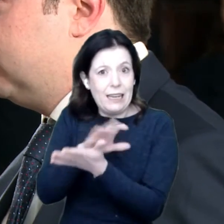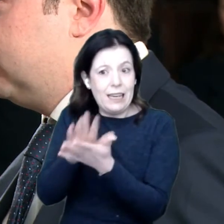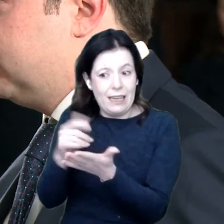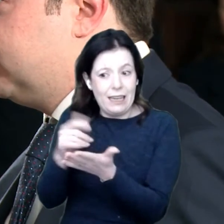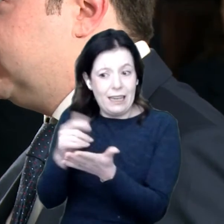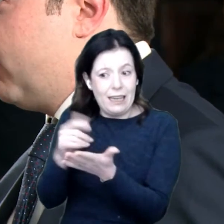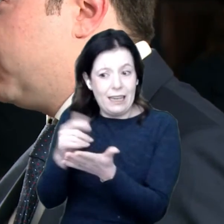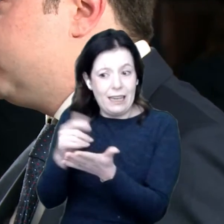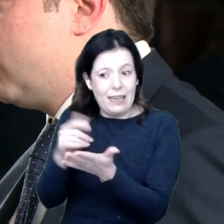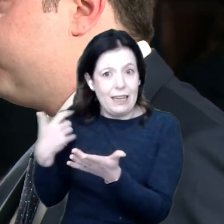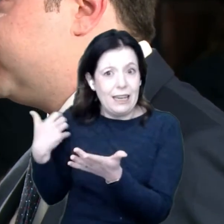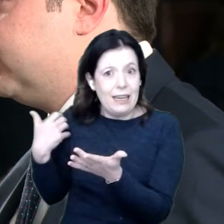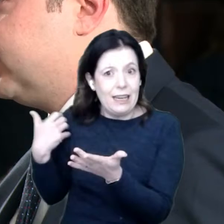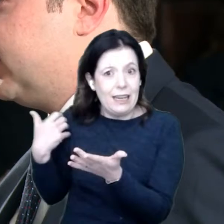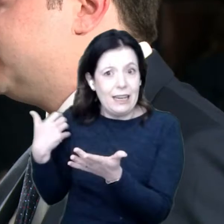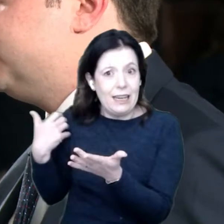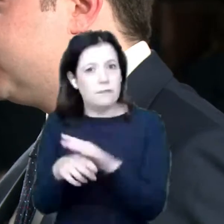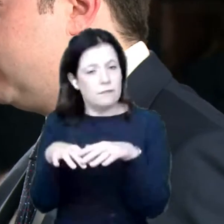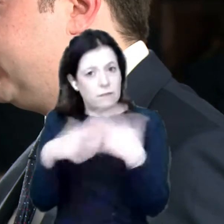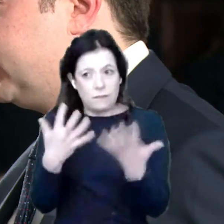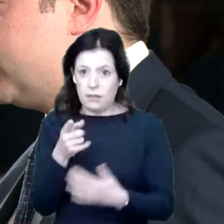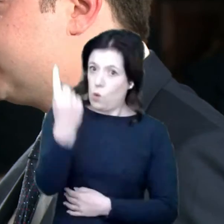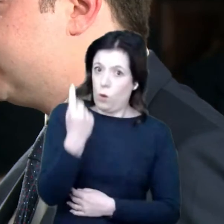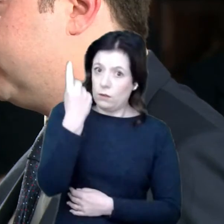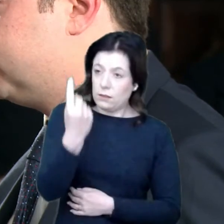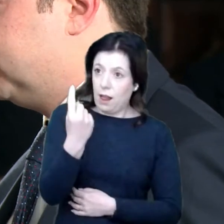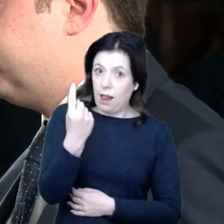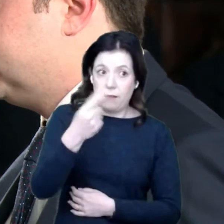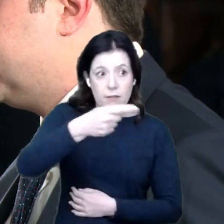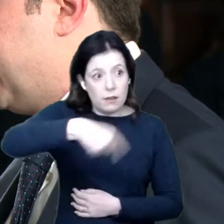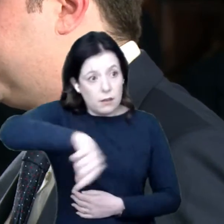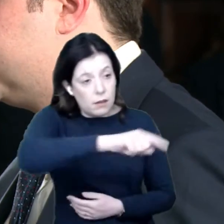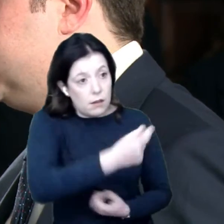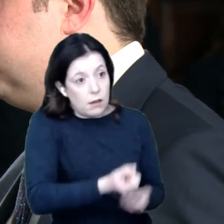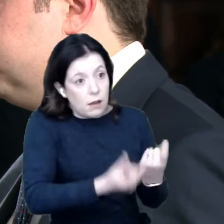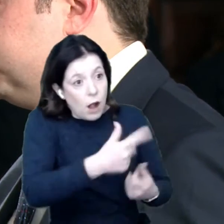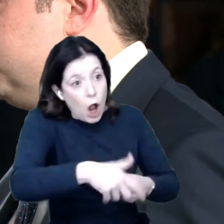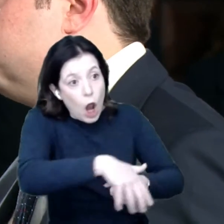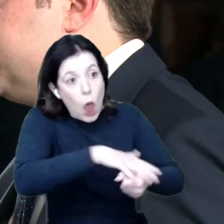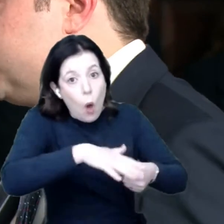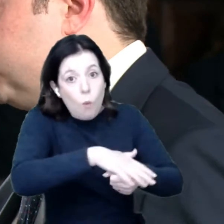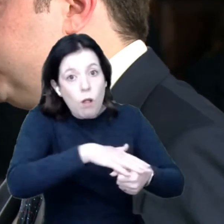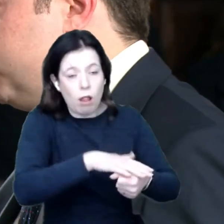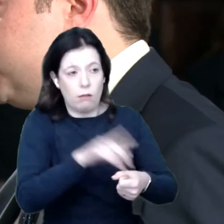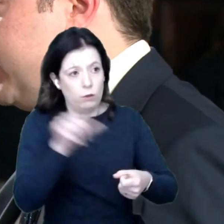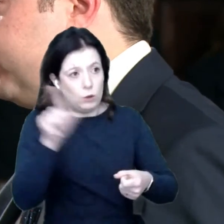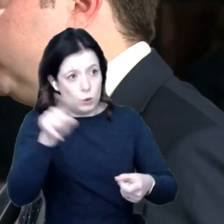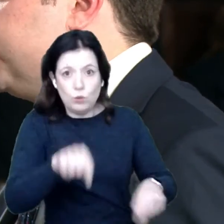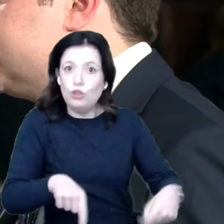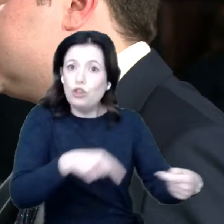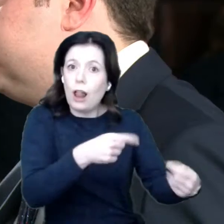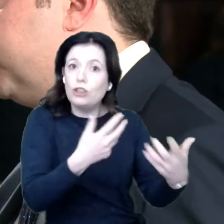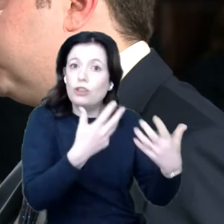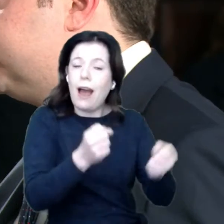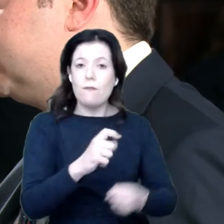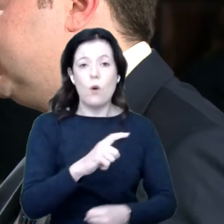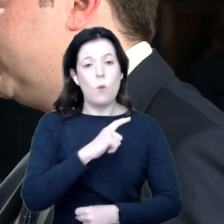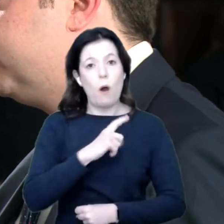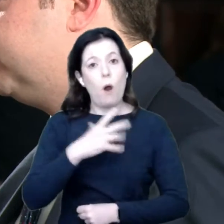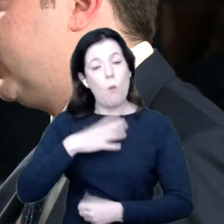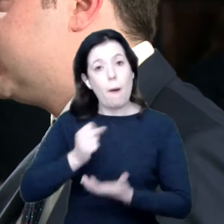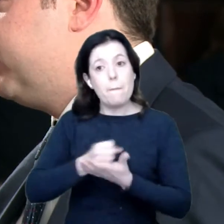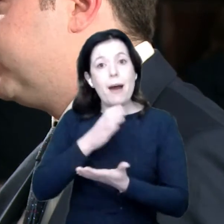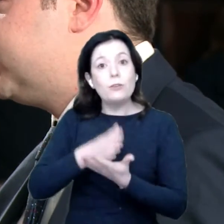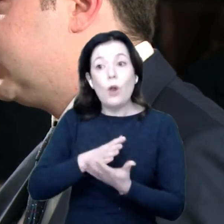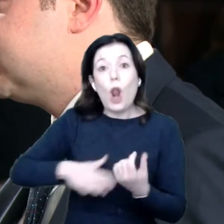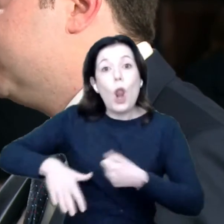So, are you confident that issues are being addressed at the local level, and how can you reassure Jewish people who want to get involved in